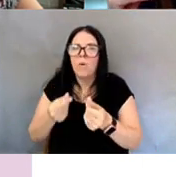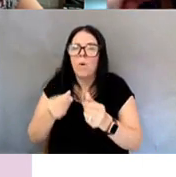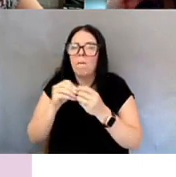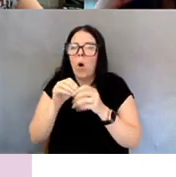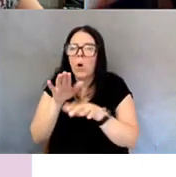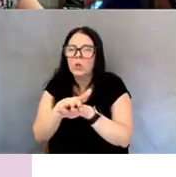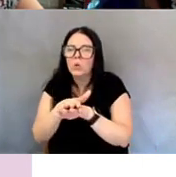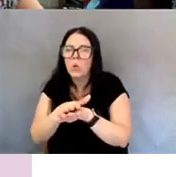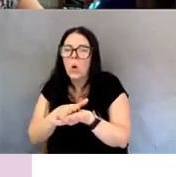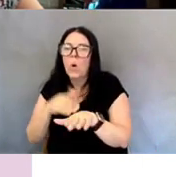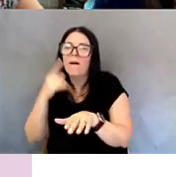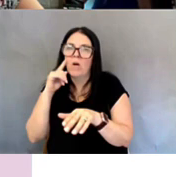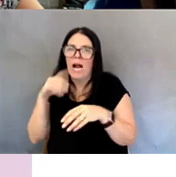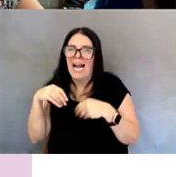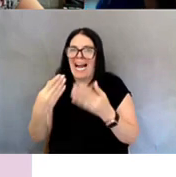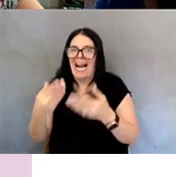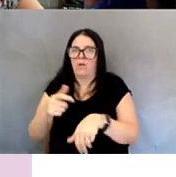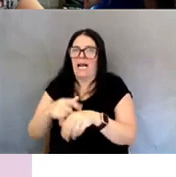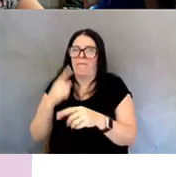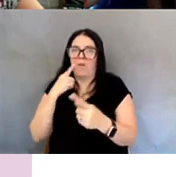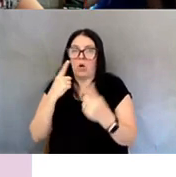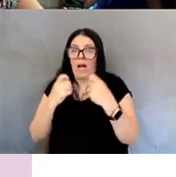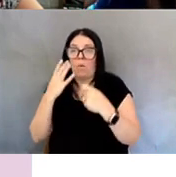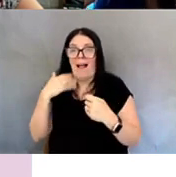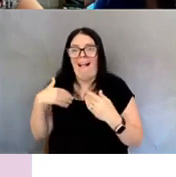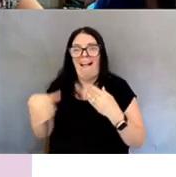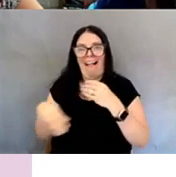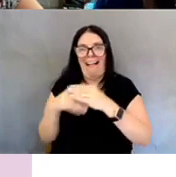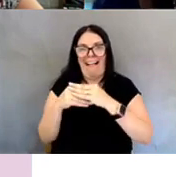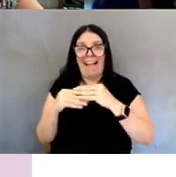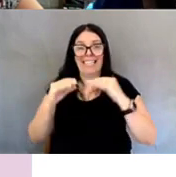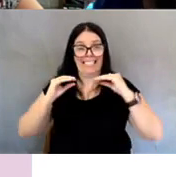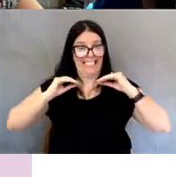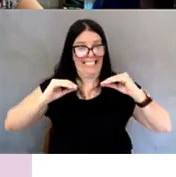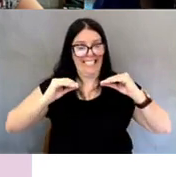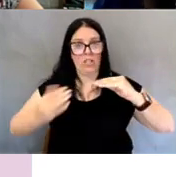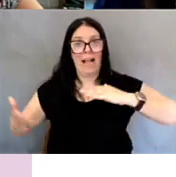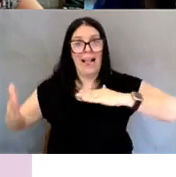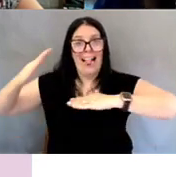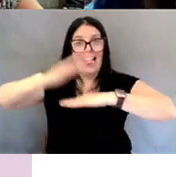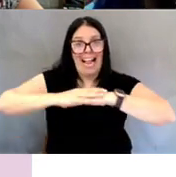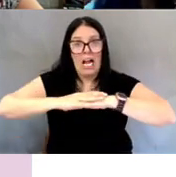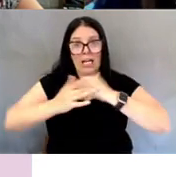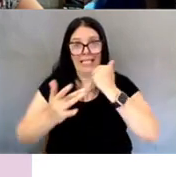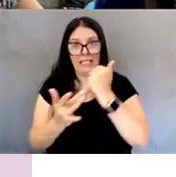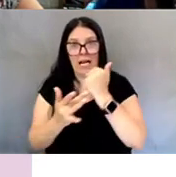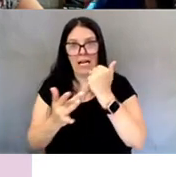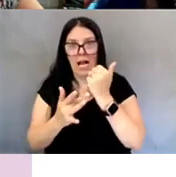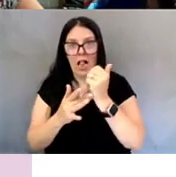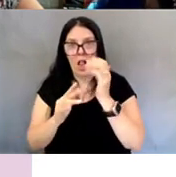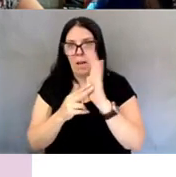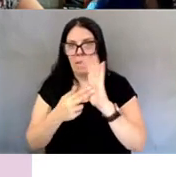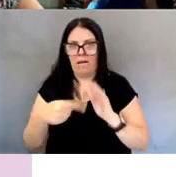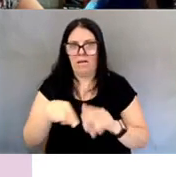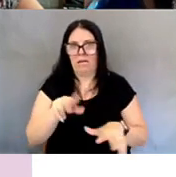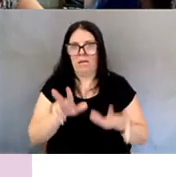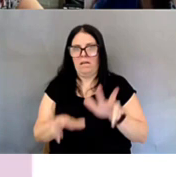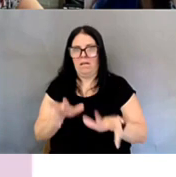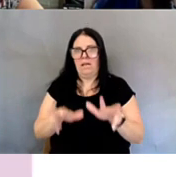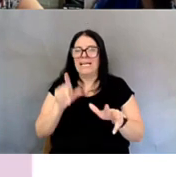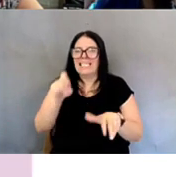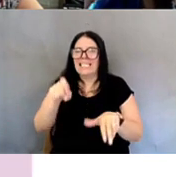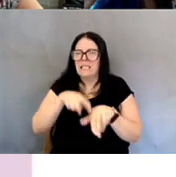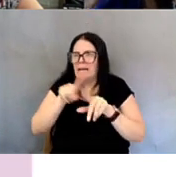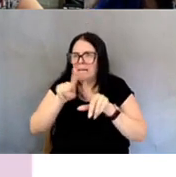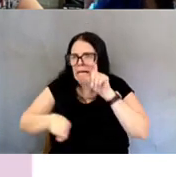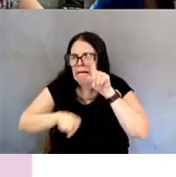adding a complexity to your facilitating or teaching that hasn't been there before. And that